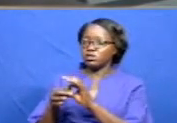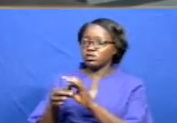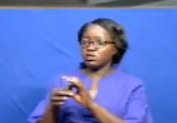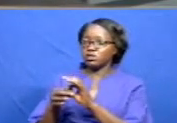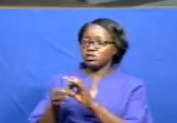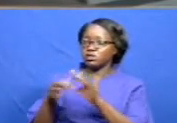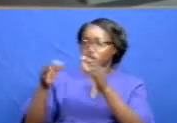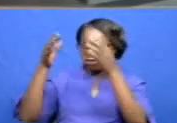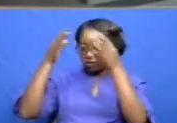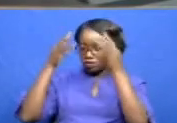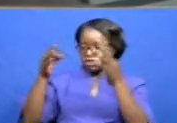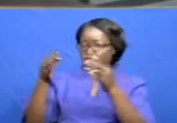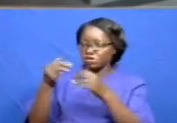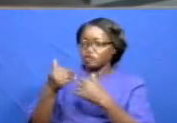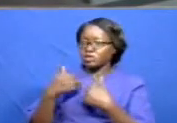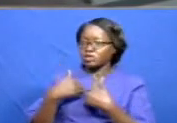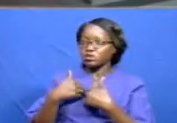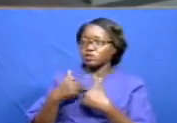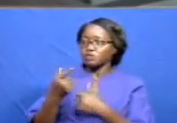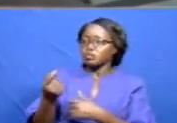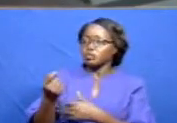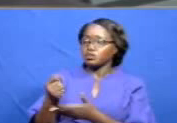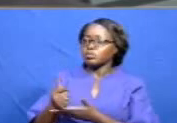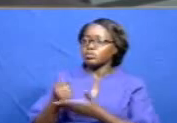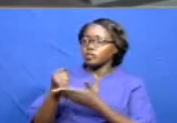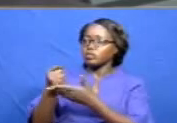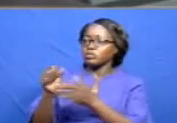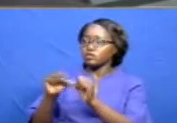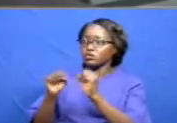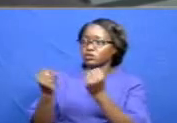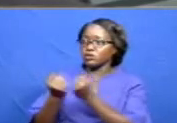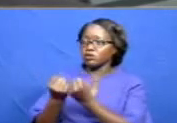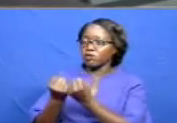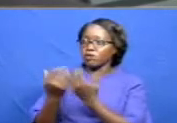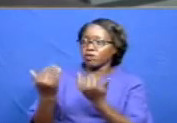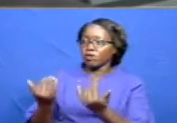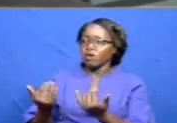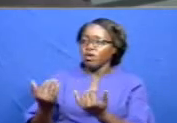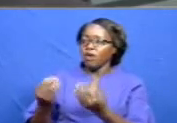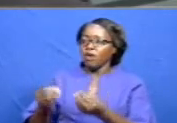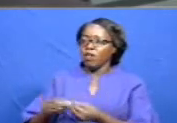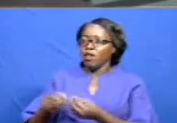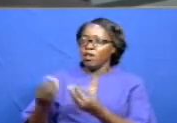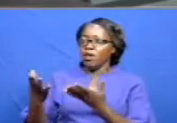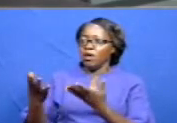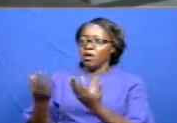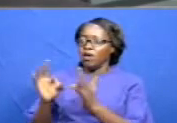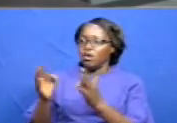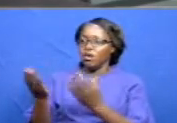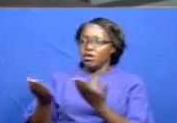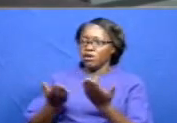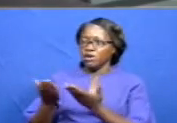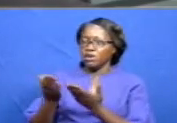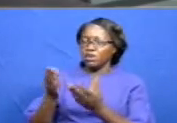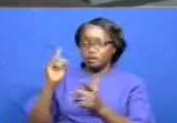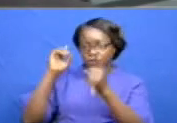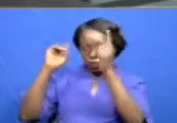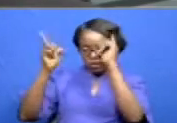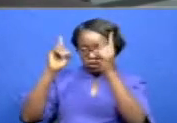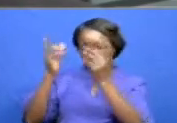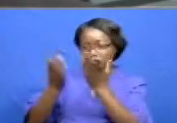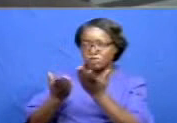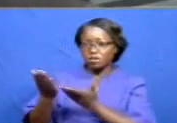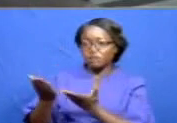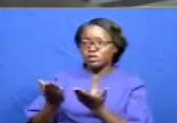decided to do a bit in terms of helping society. So as we speak right now, we are offering free services, free Wi-Fi services